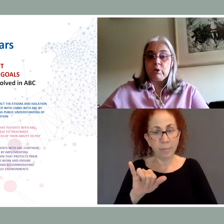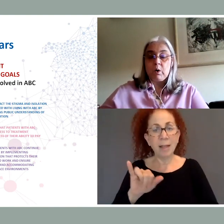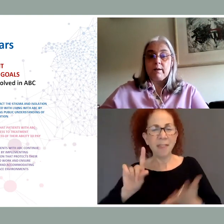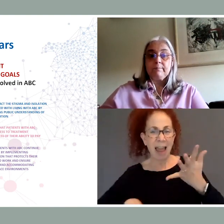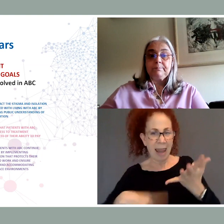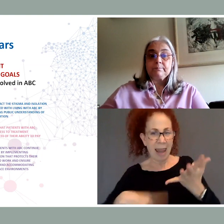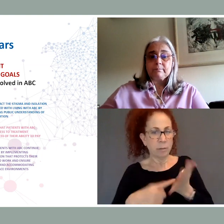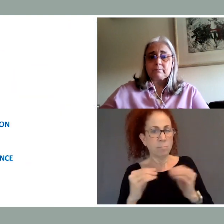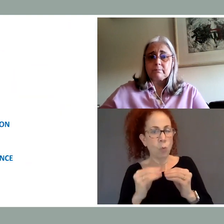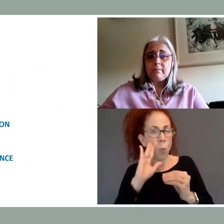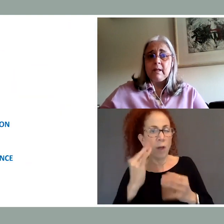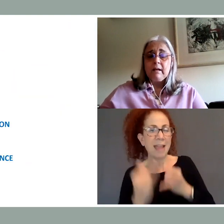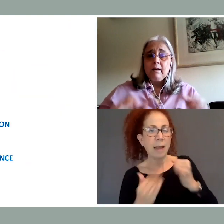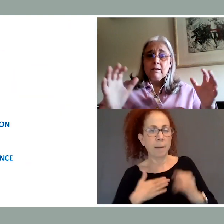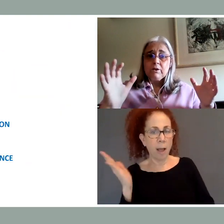of my talk.